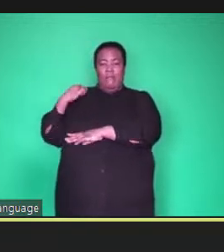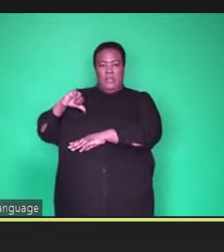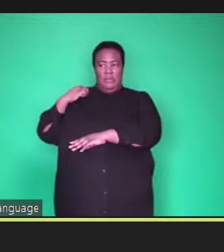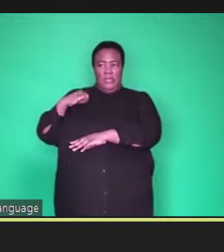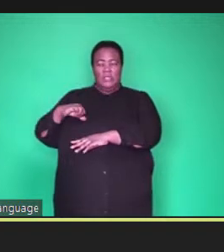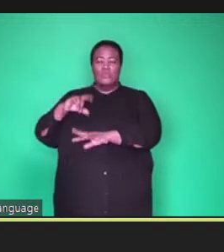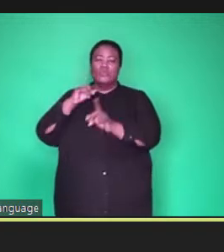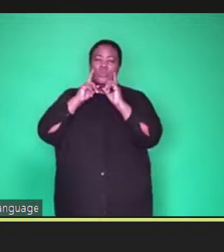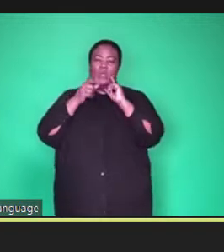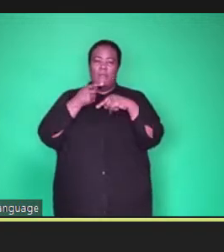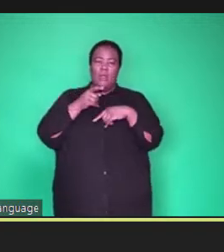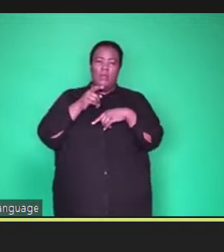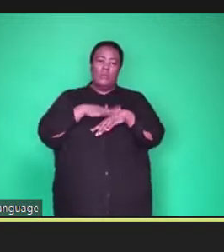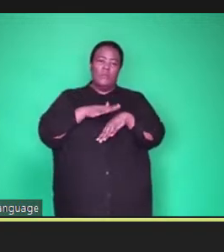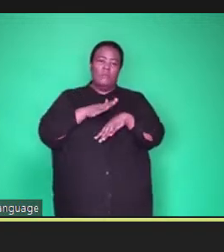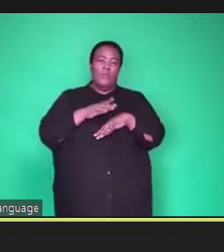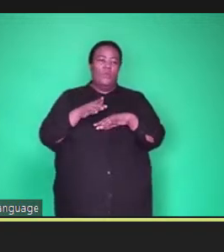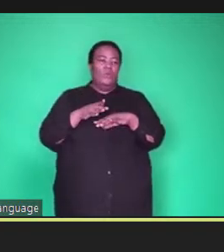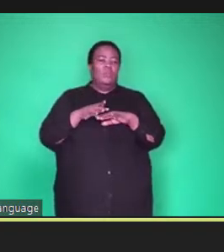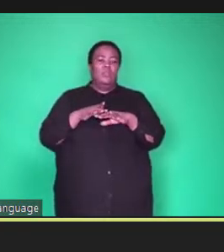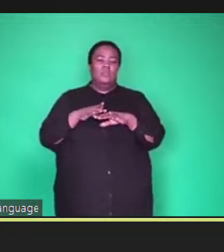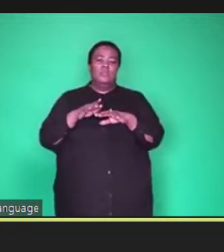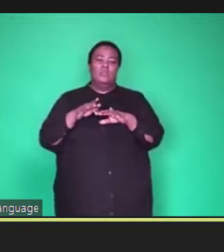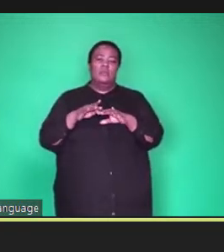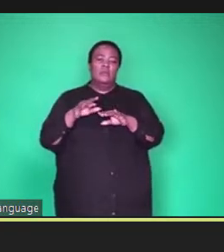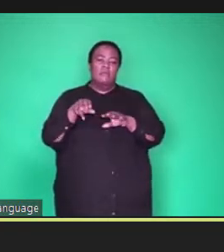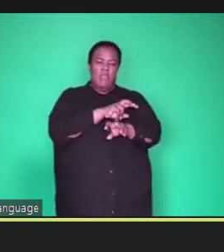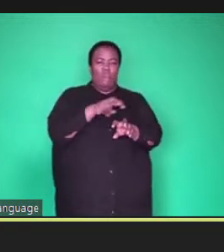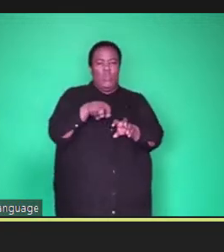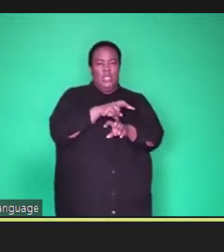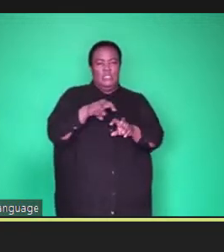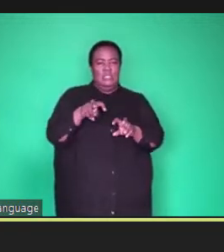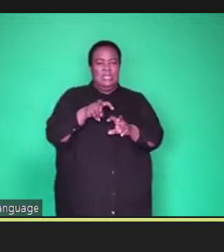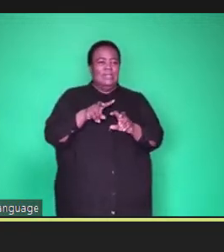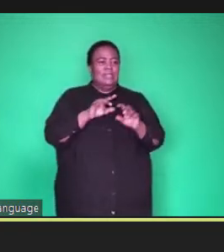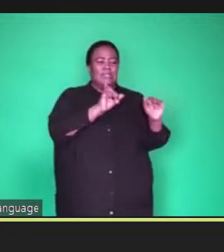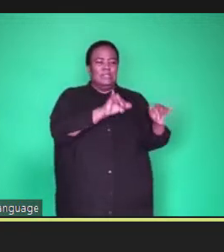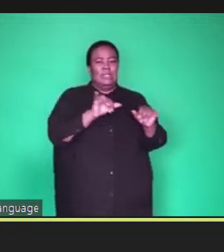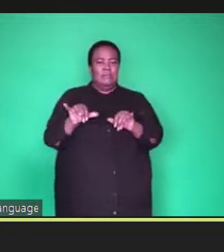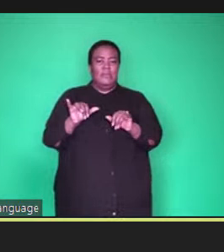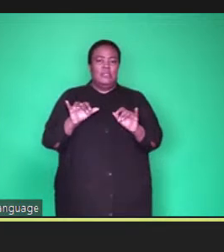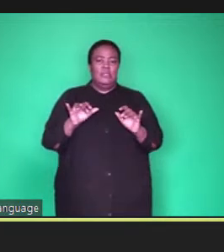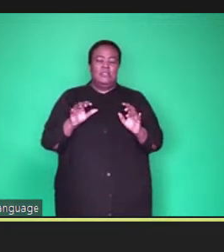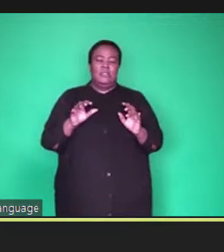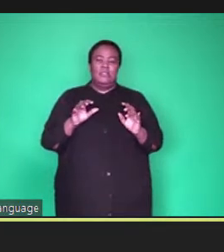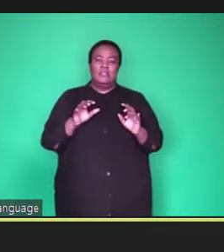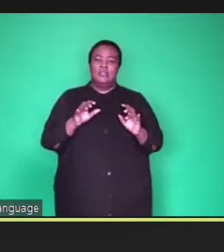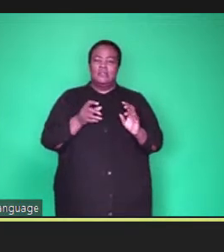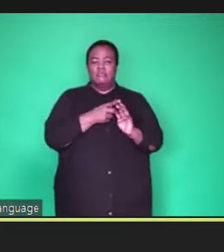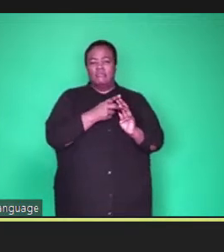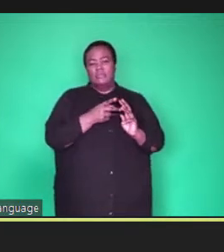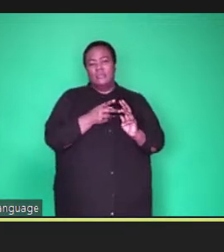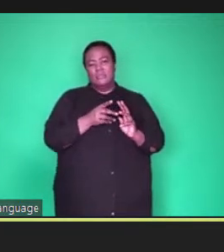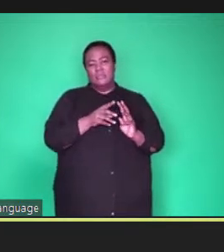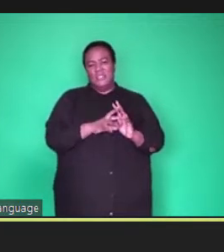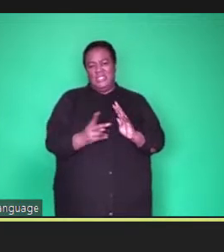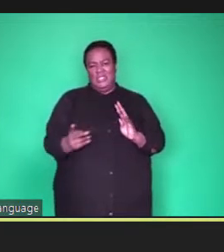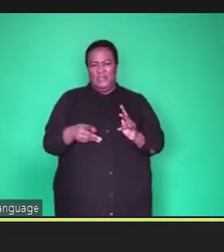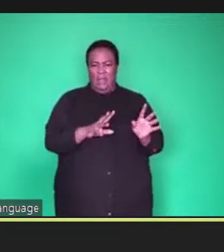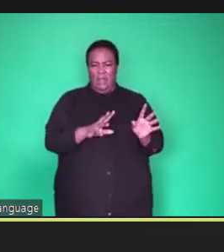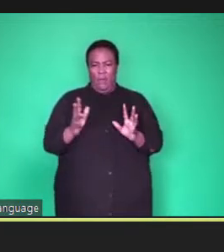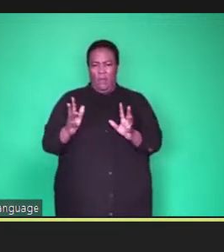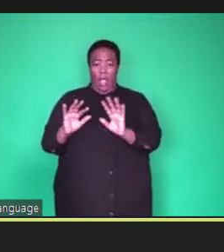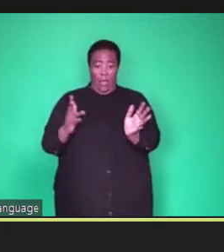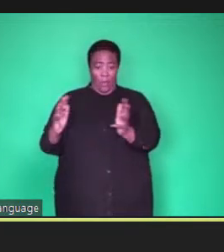migration settlement types. The whole population, that full population pyramid that I showed you, is distributed in